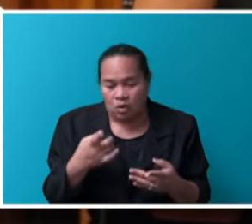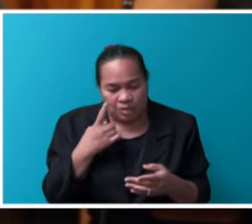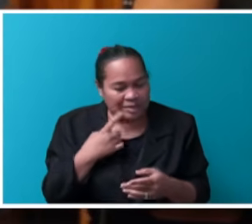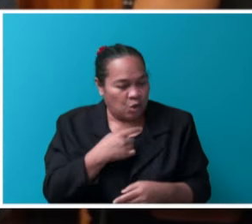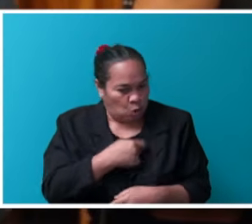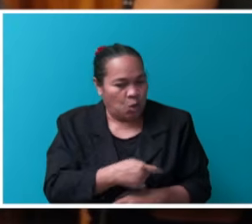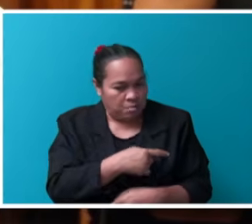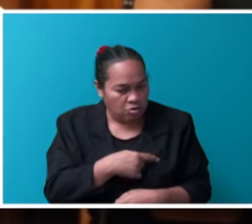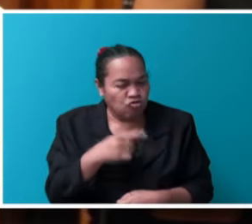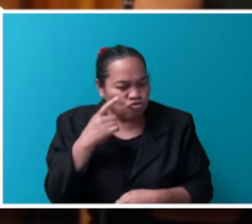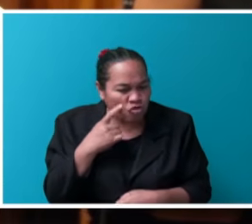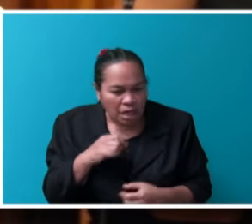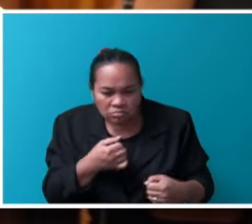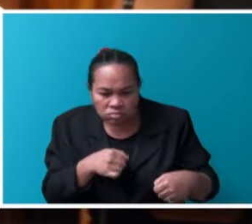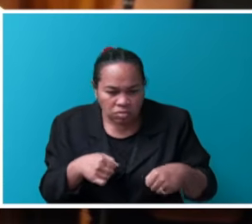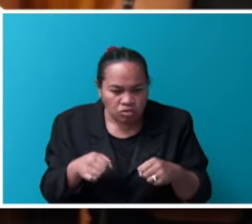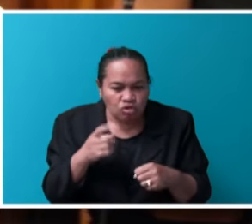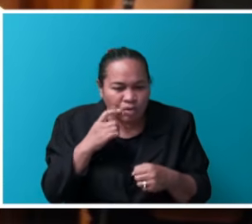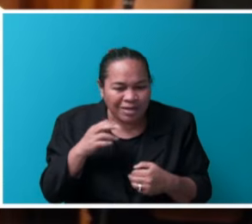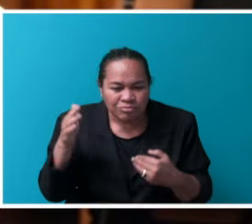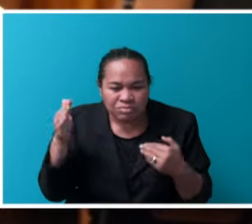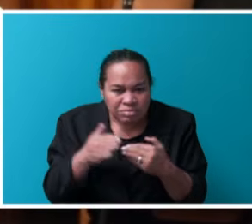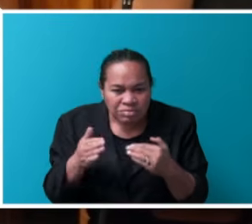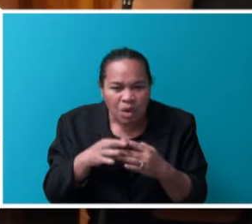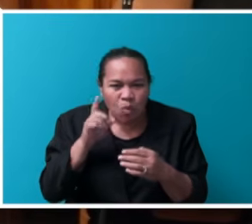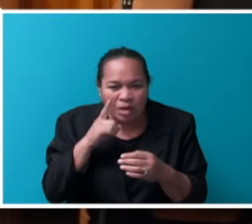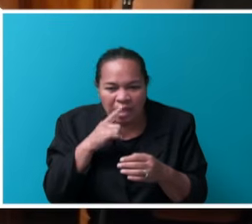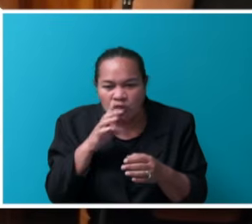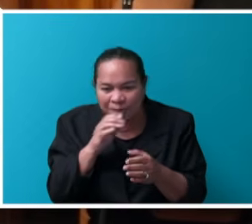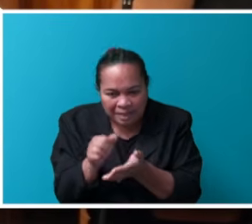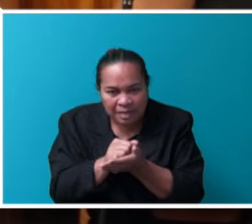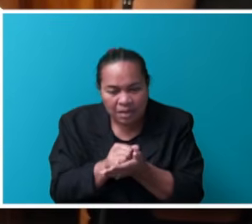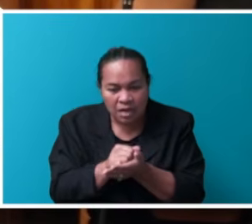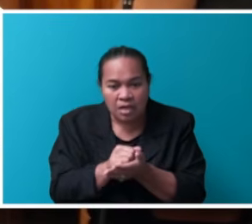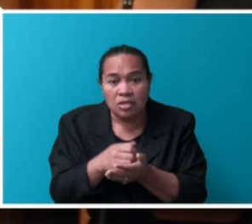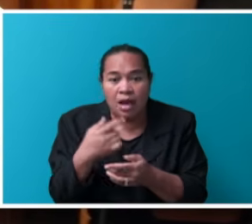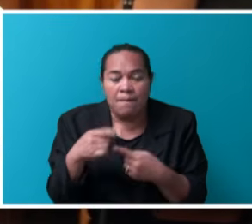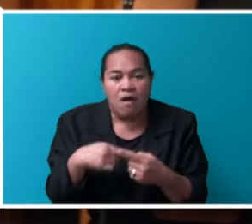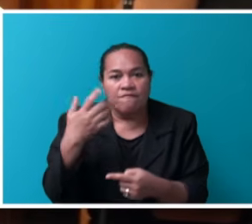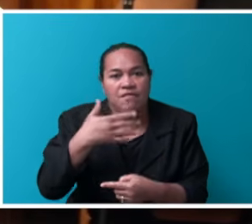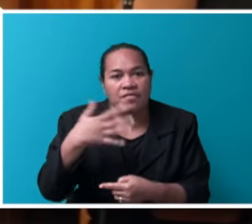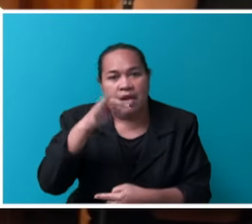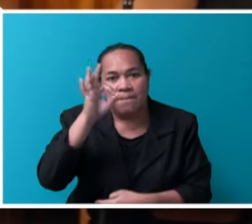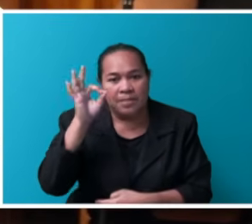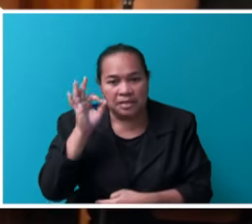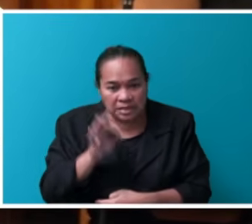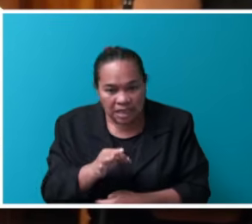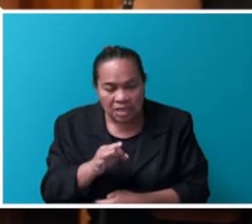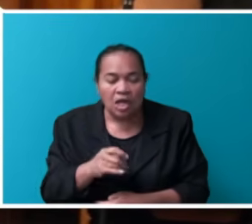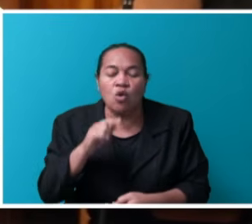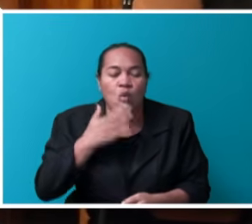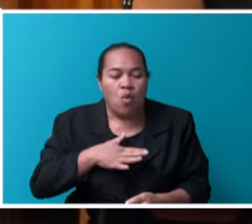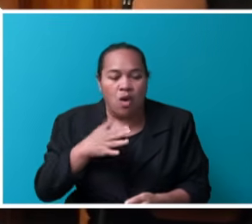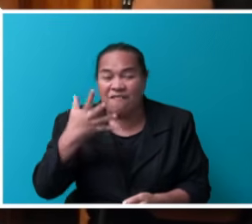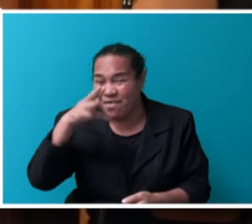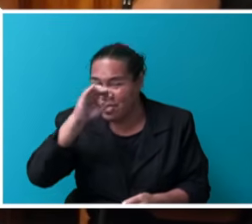to a strategic path aimed at reducing non-revenue water significantly from nearly 50% down to 20% over the